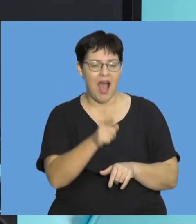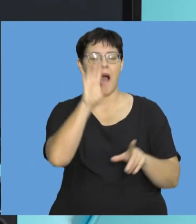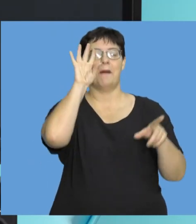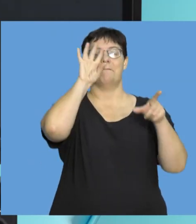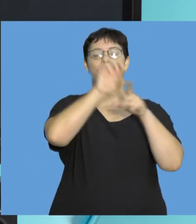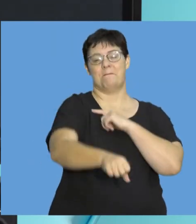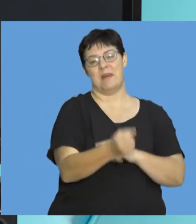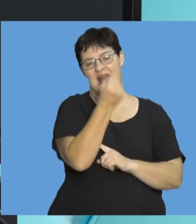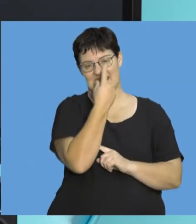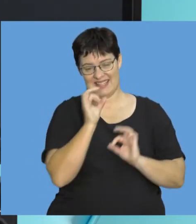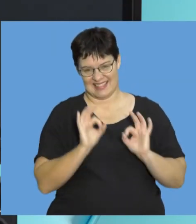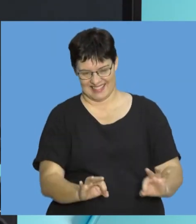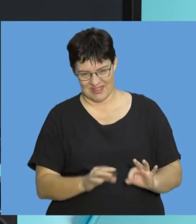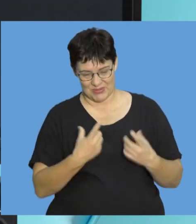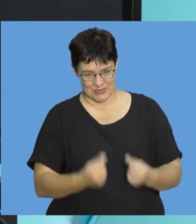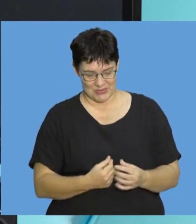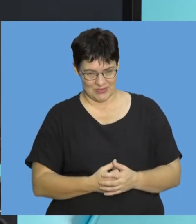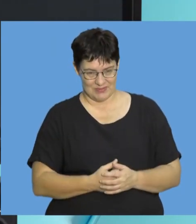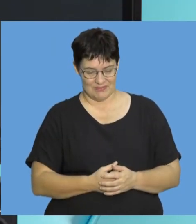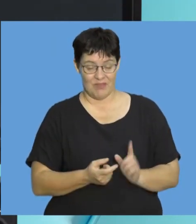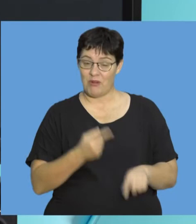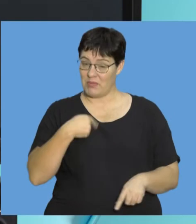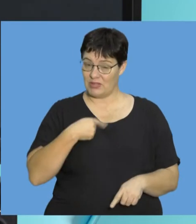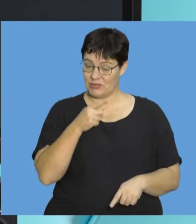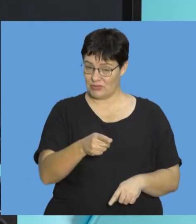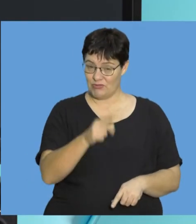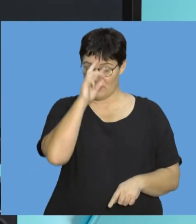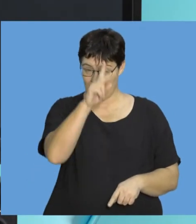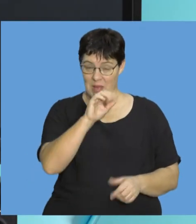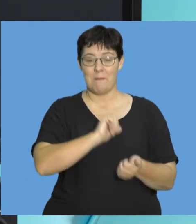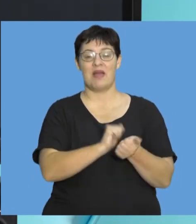you were following me, I hope that you did understand everything that we've